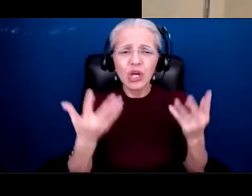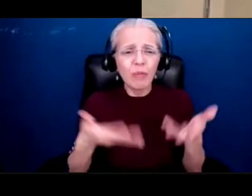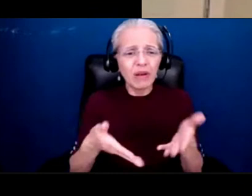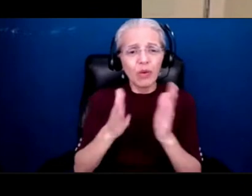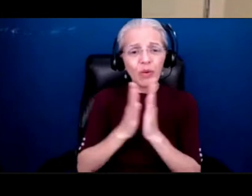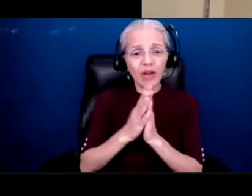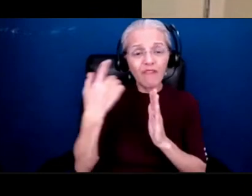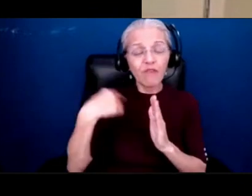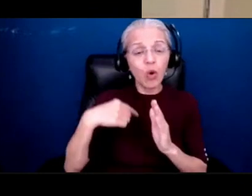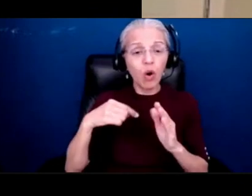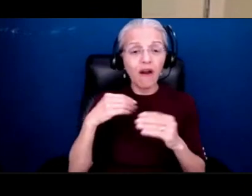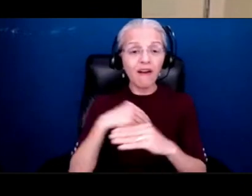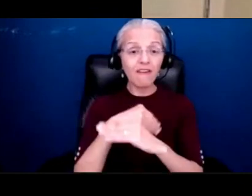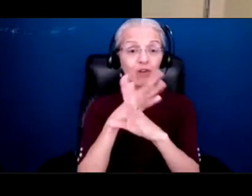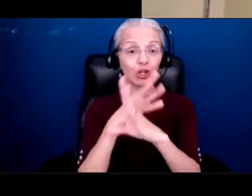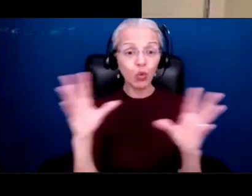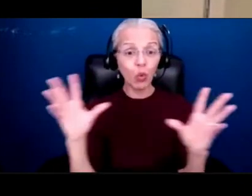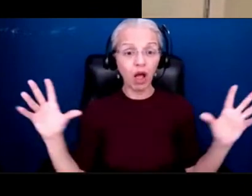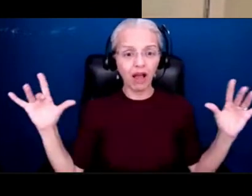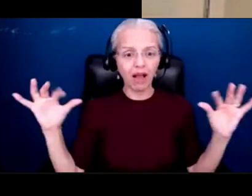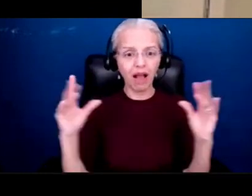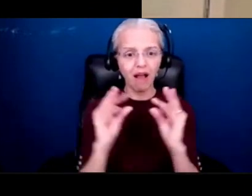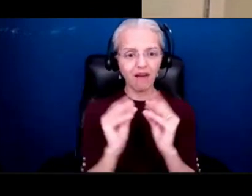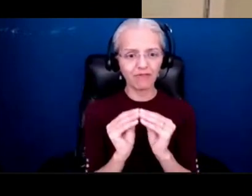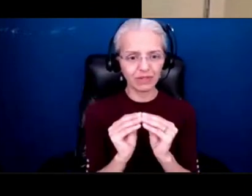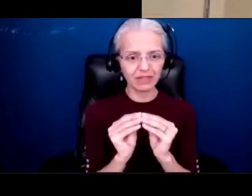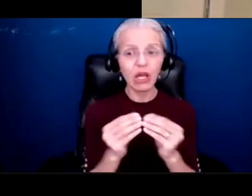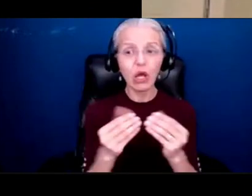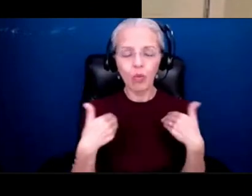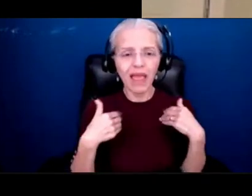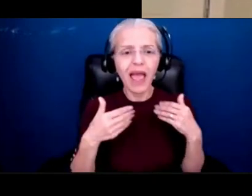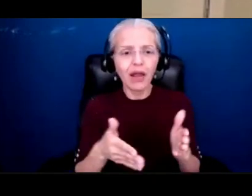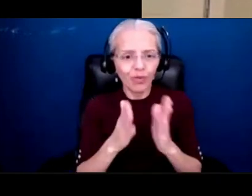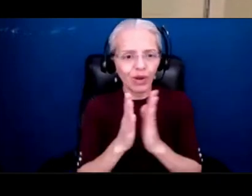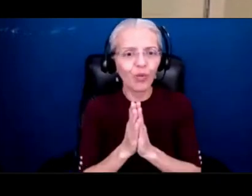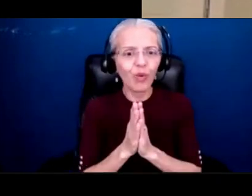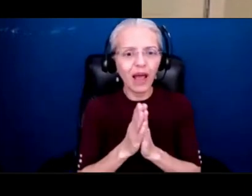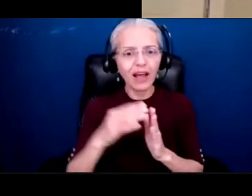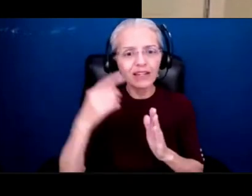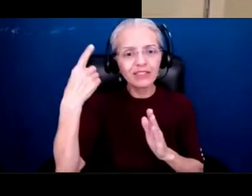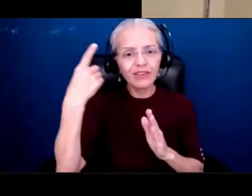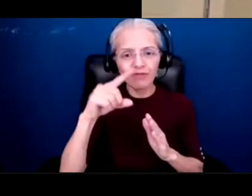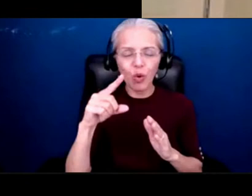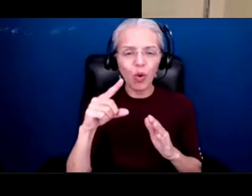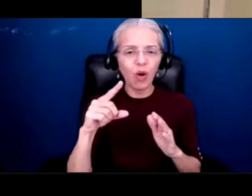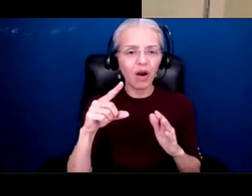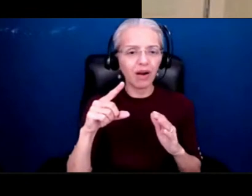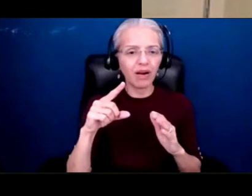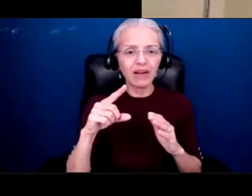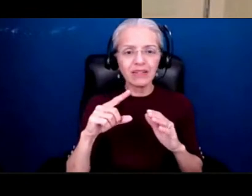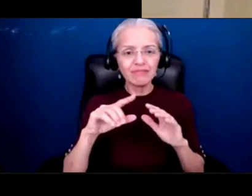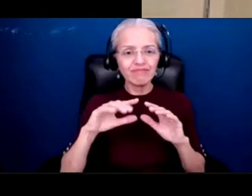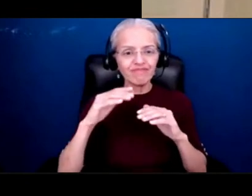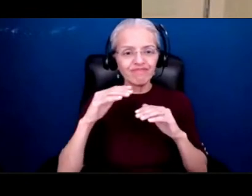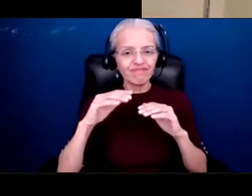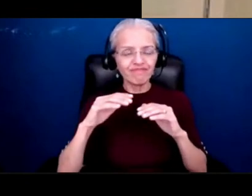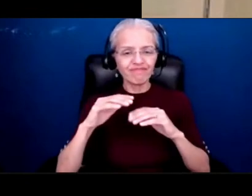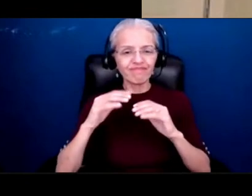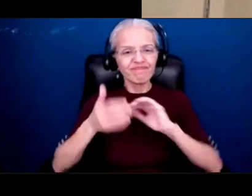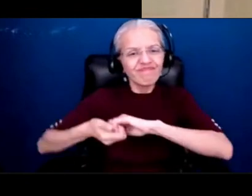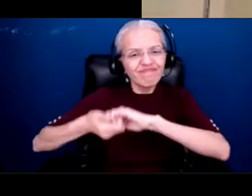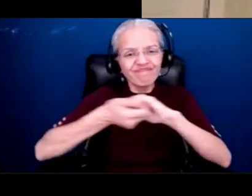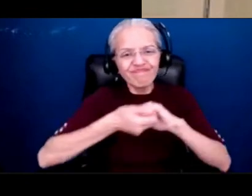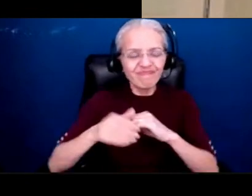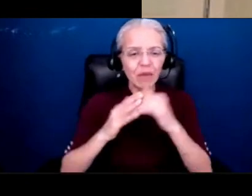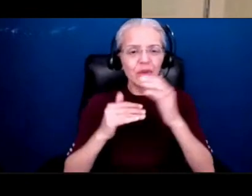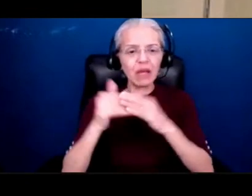virtual conferences. There were requests for remote learning, but suddenly, to be honest,